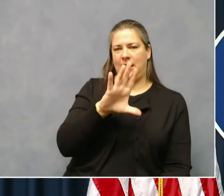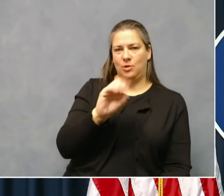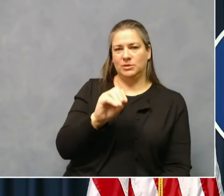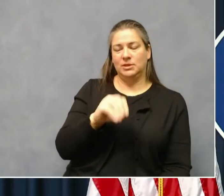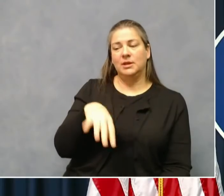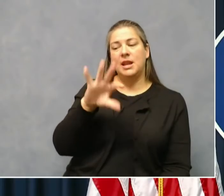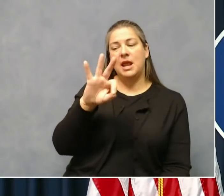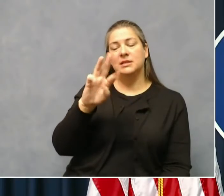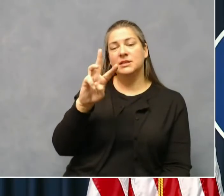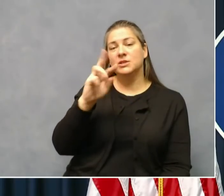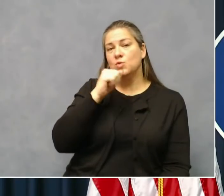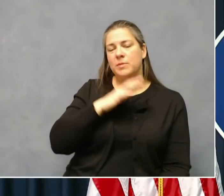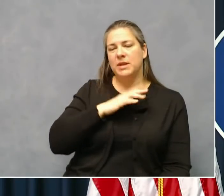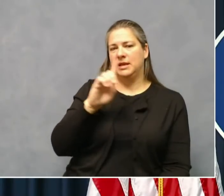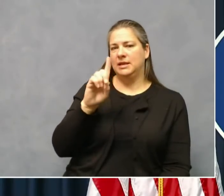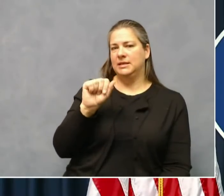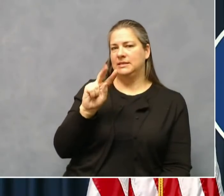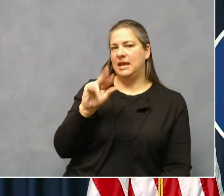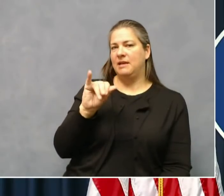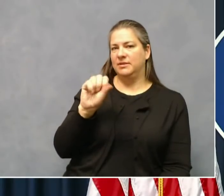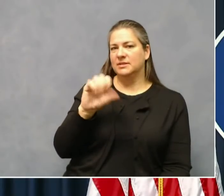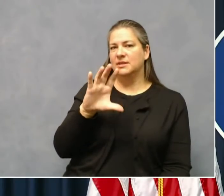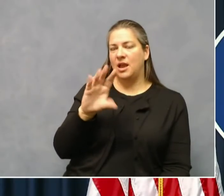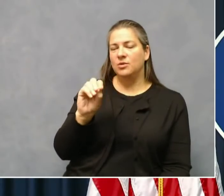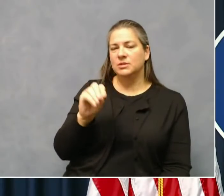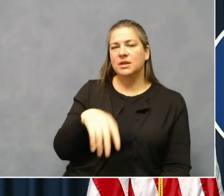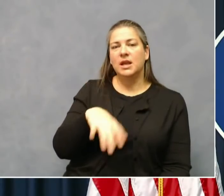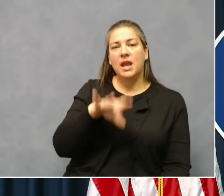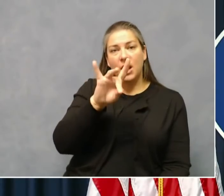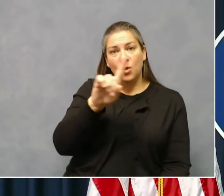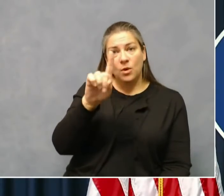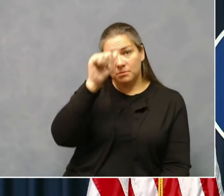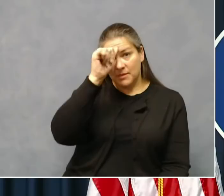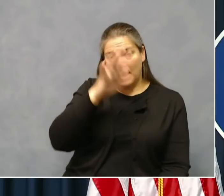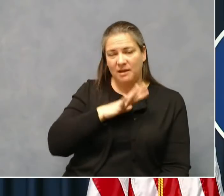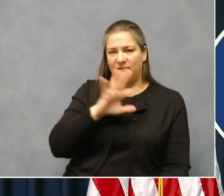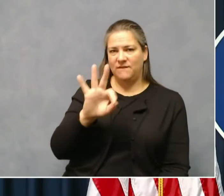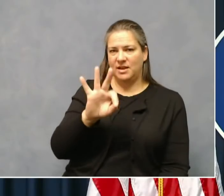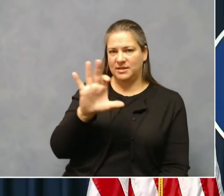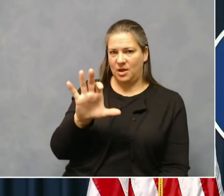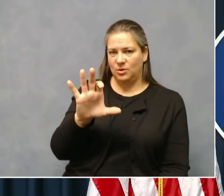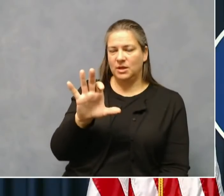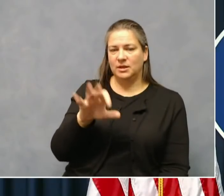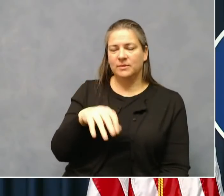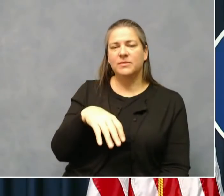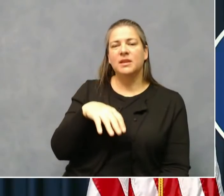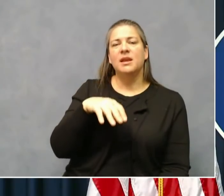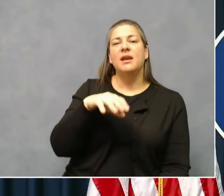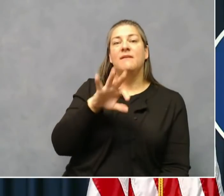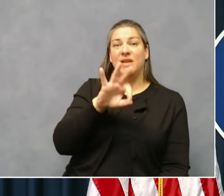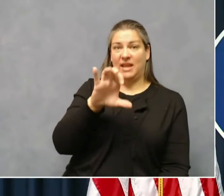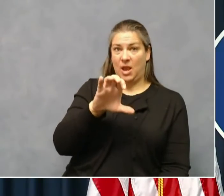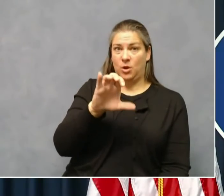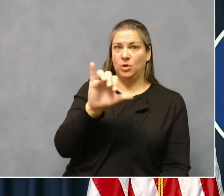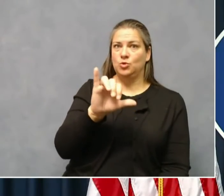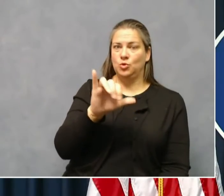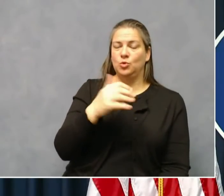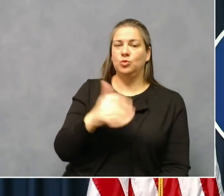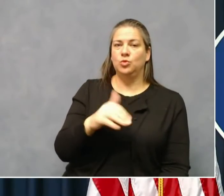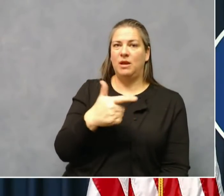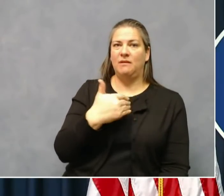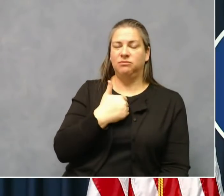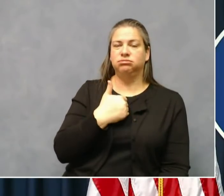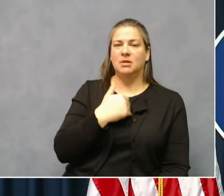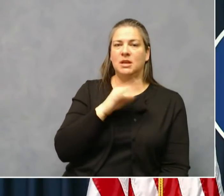from Davis County, an 81-year-old man from Fayette County. Fayette County also has a